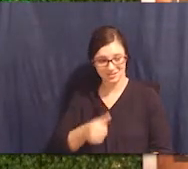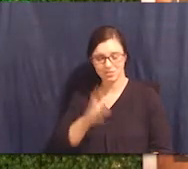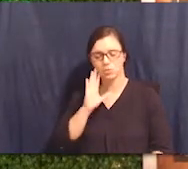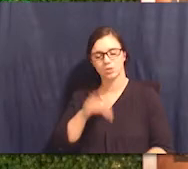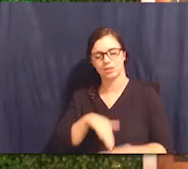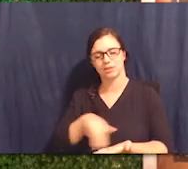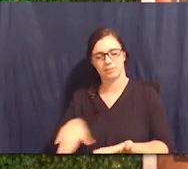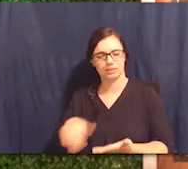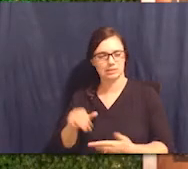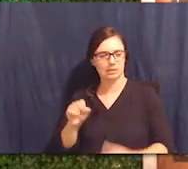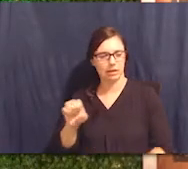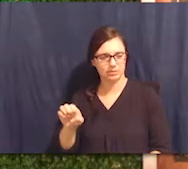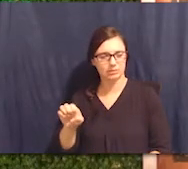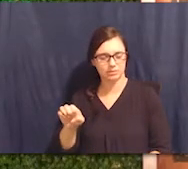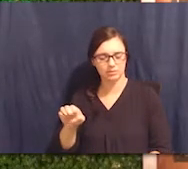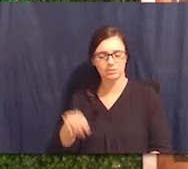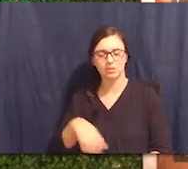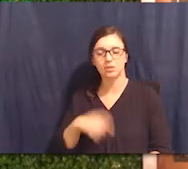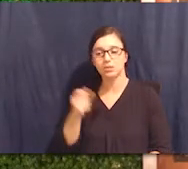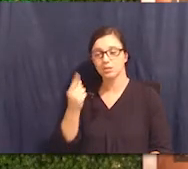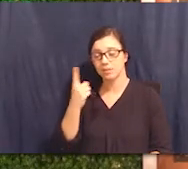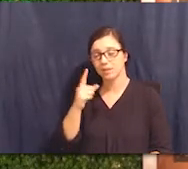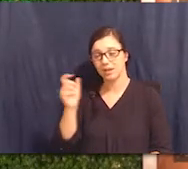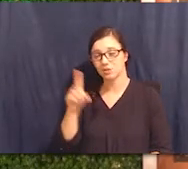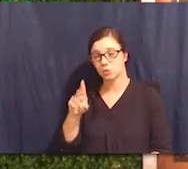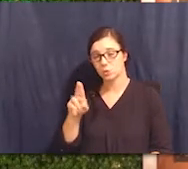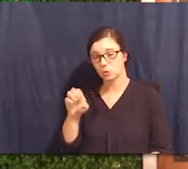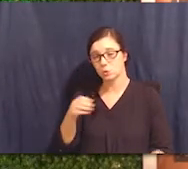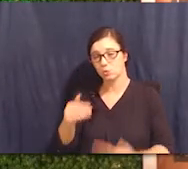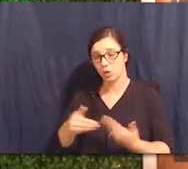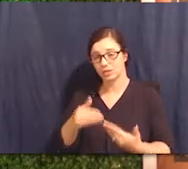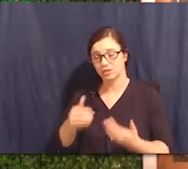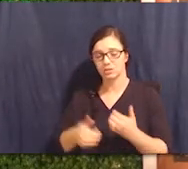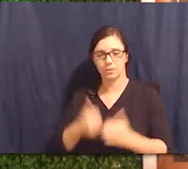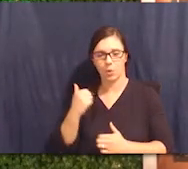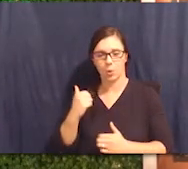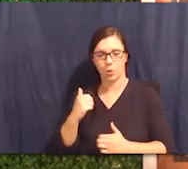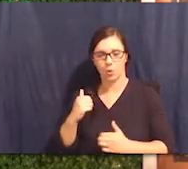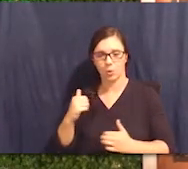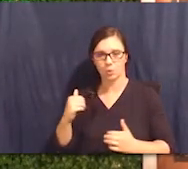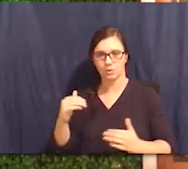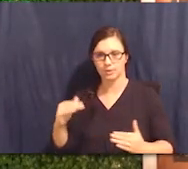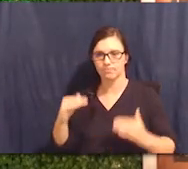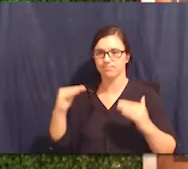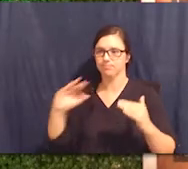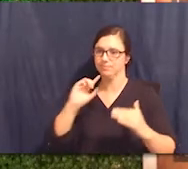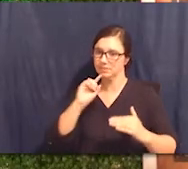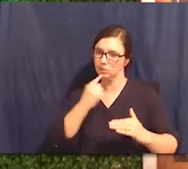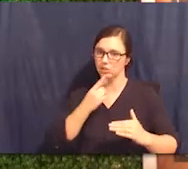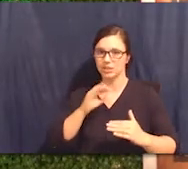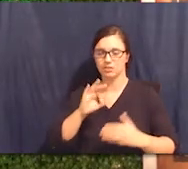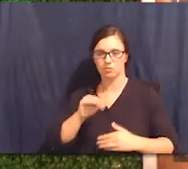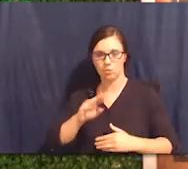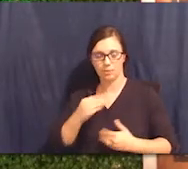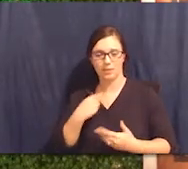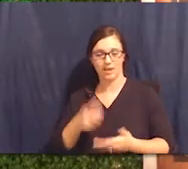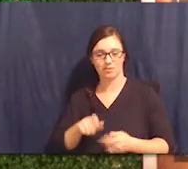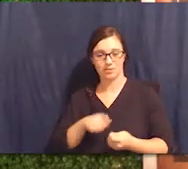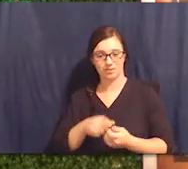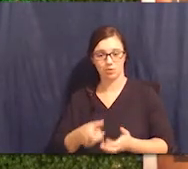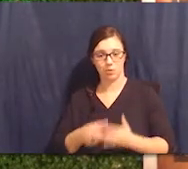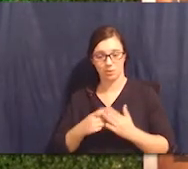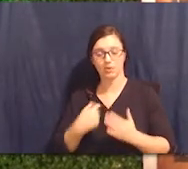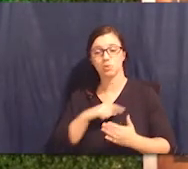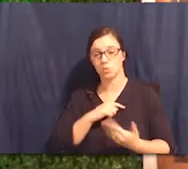that case. And it, because due process is the most contentious form, and it has some certain requirements, we have